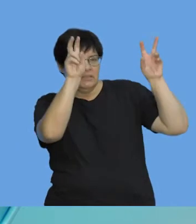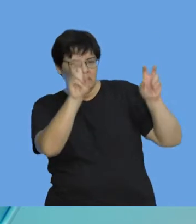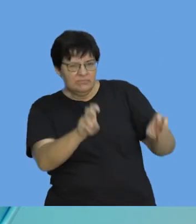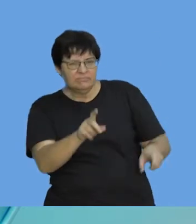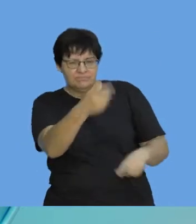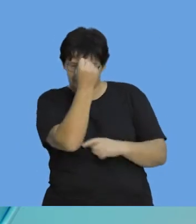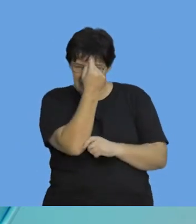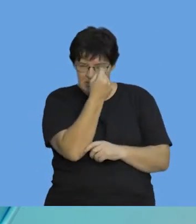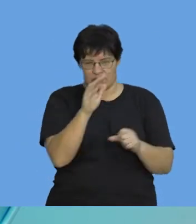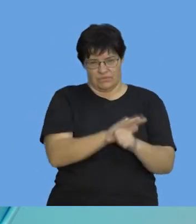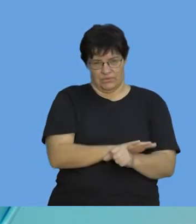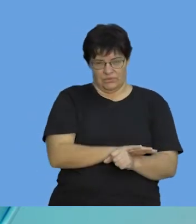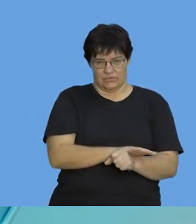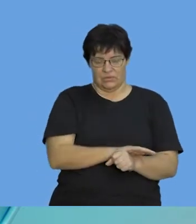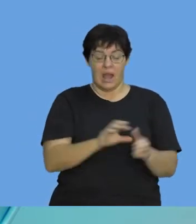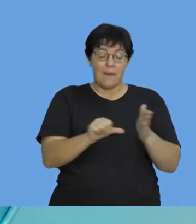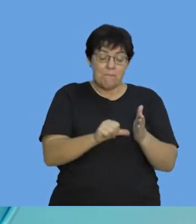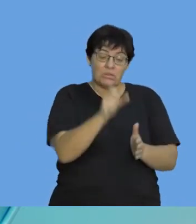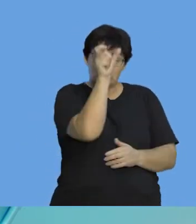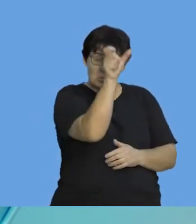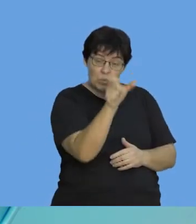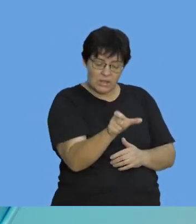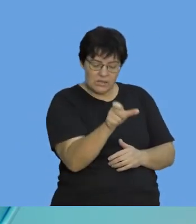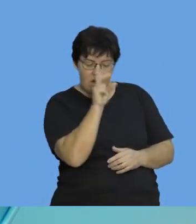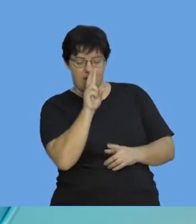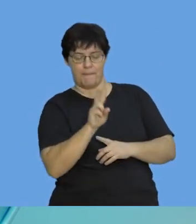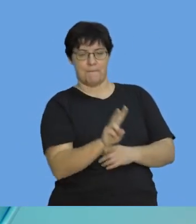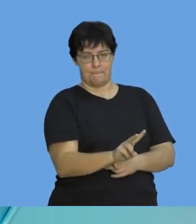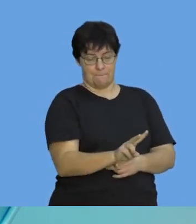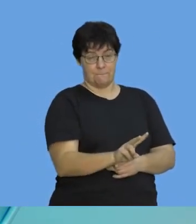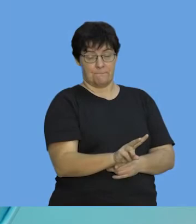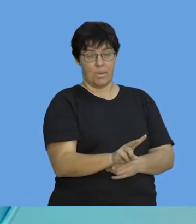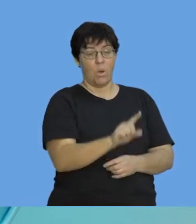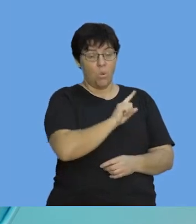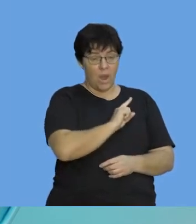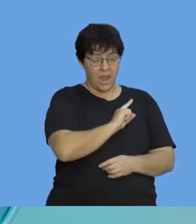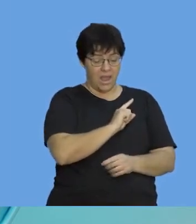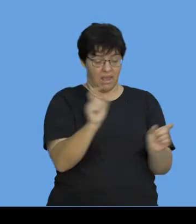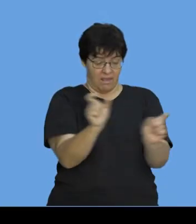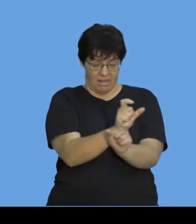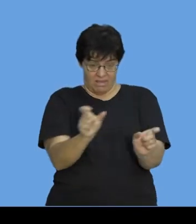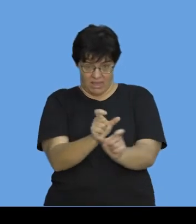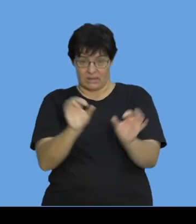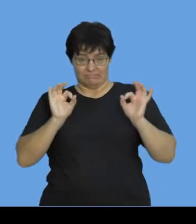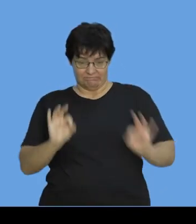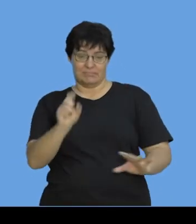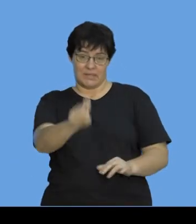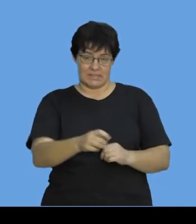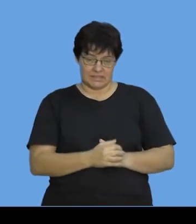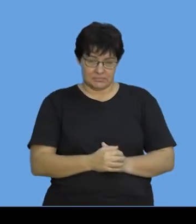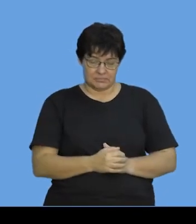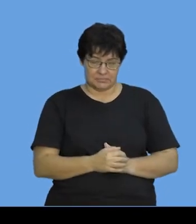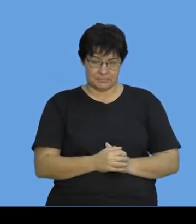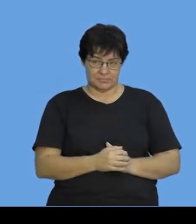attention to the keywords. These keywords must also be used in the correct context. Right. Okay. Now,